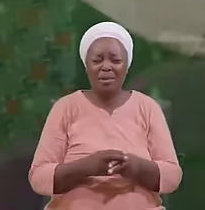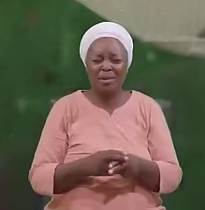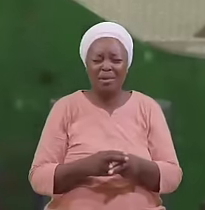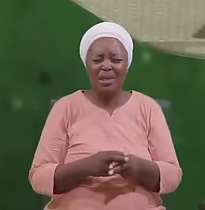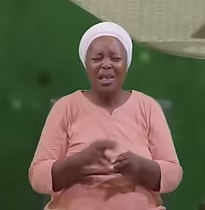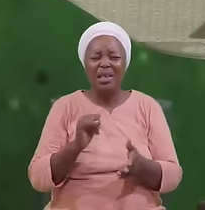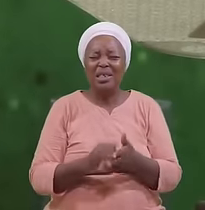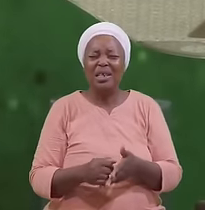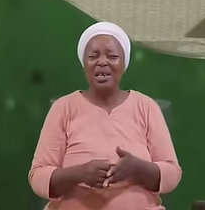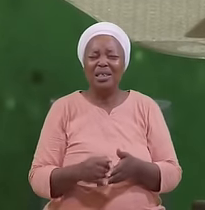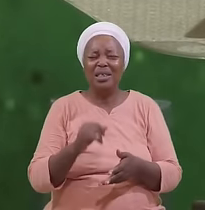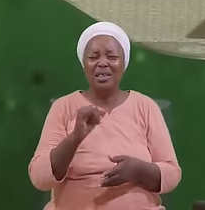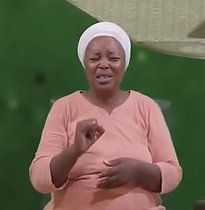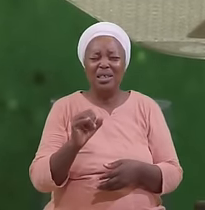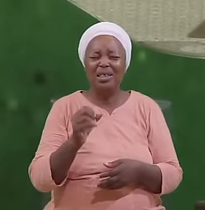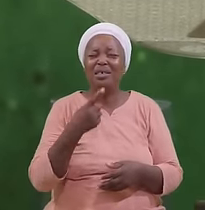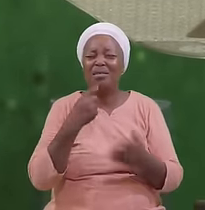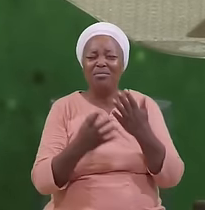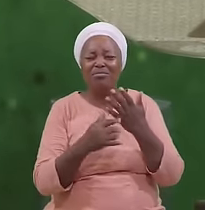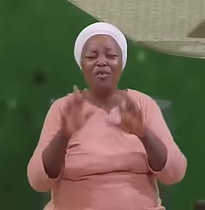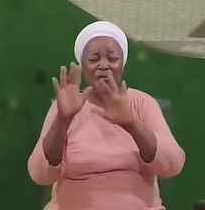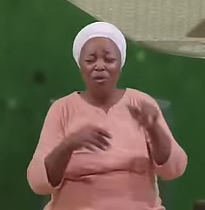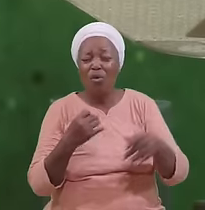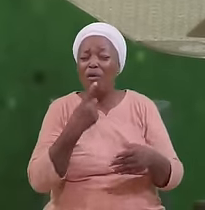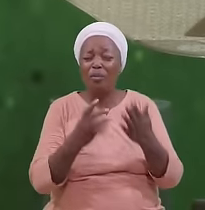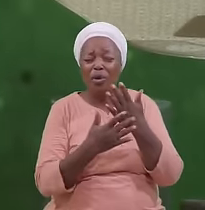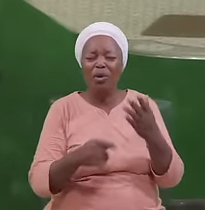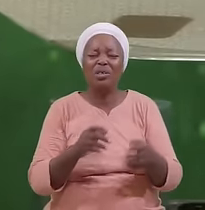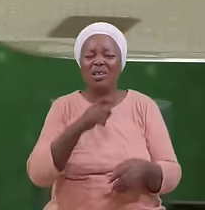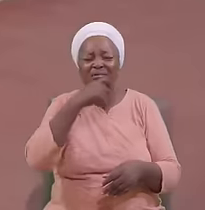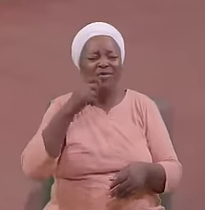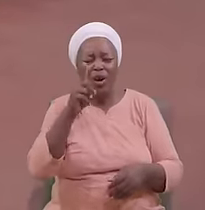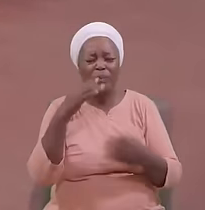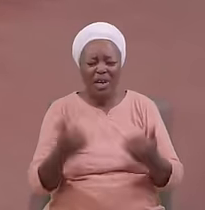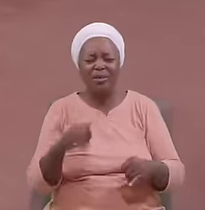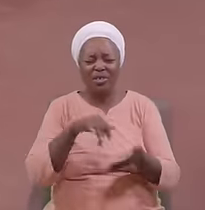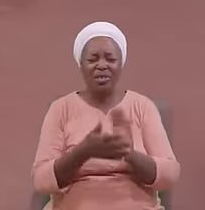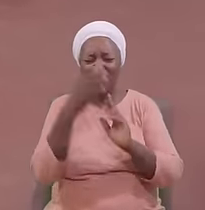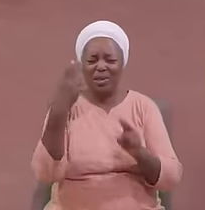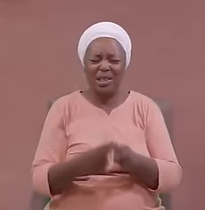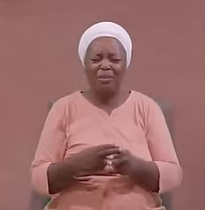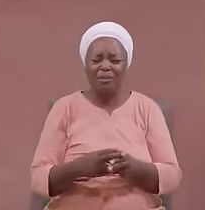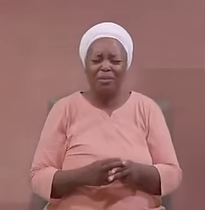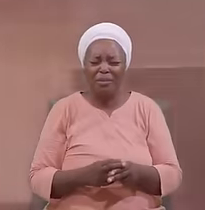Issue of blood, dry up now in Jesus' name.